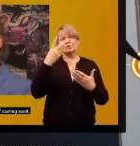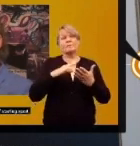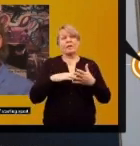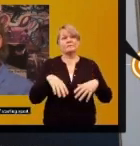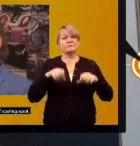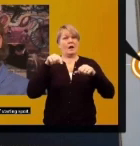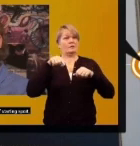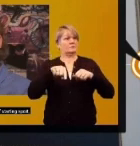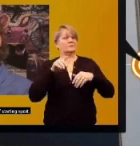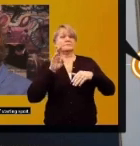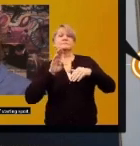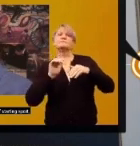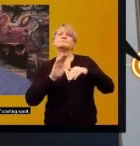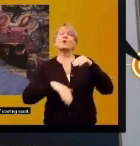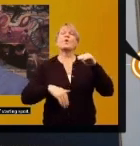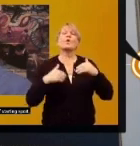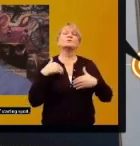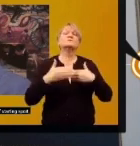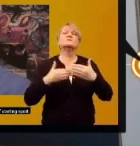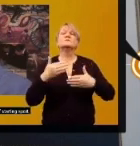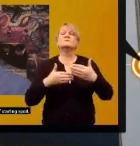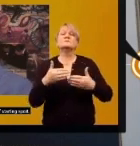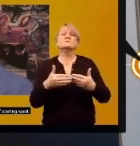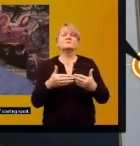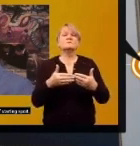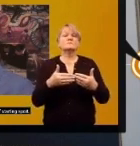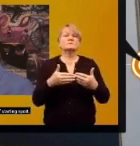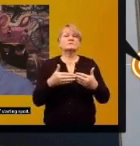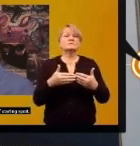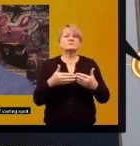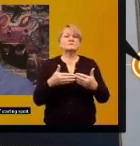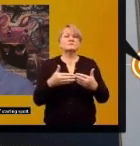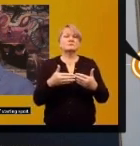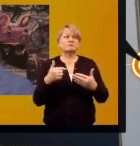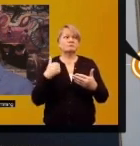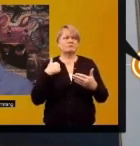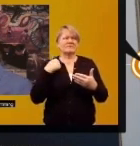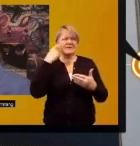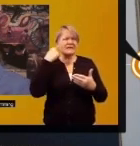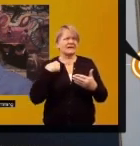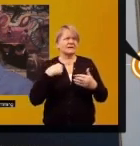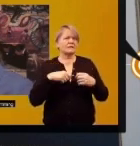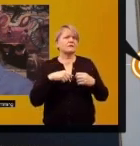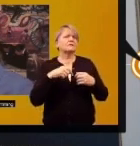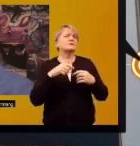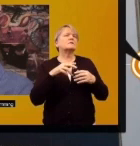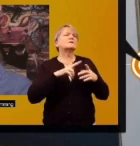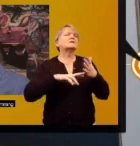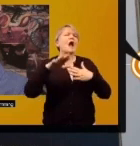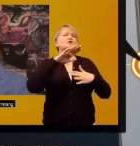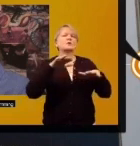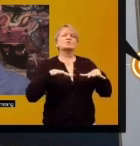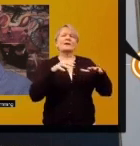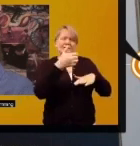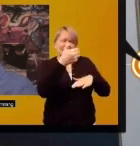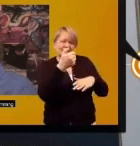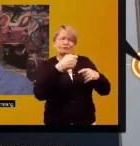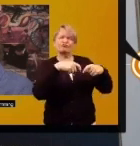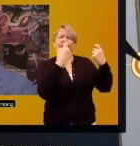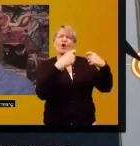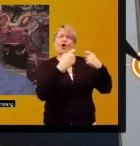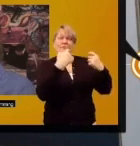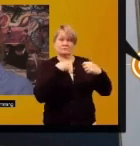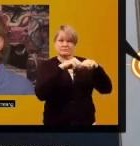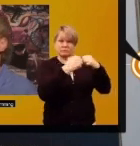that. And within 2 months of starting sport, I think I'd